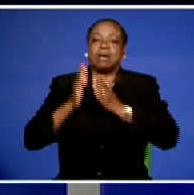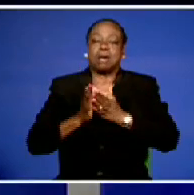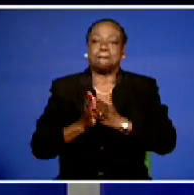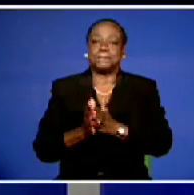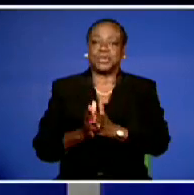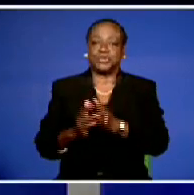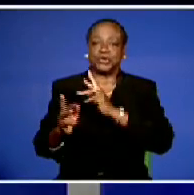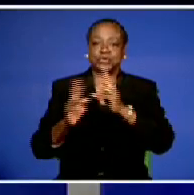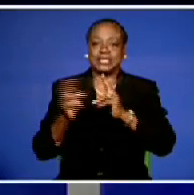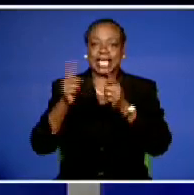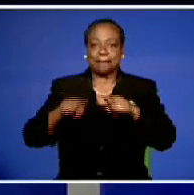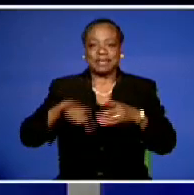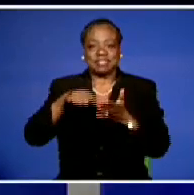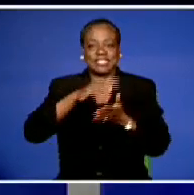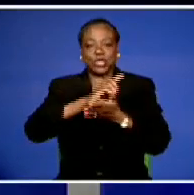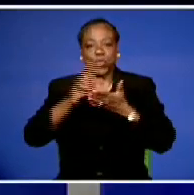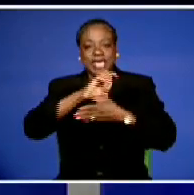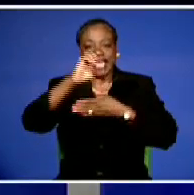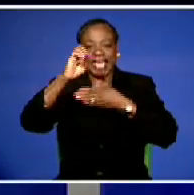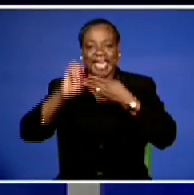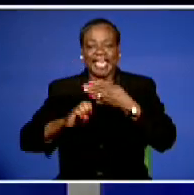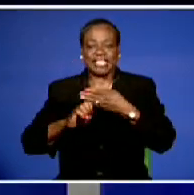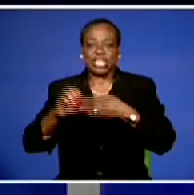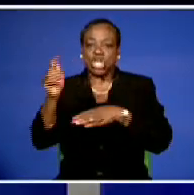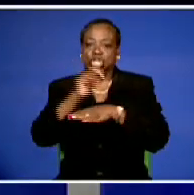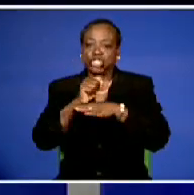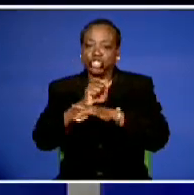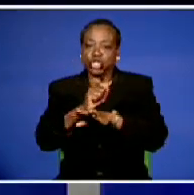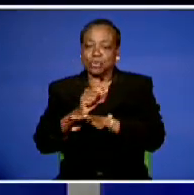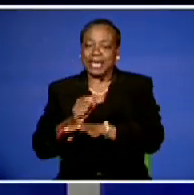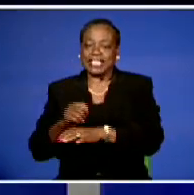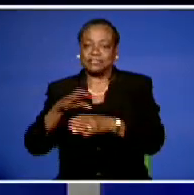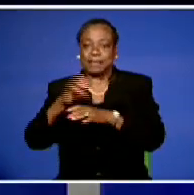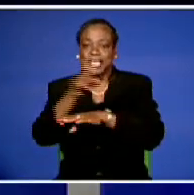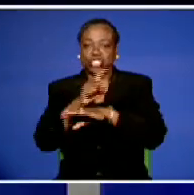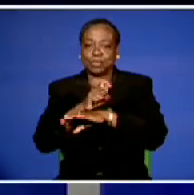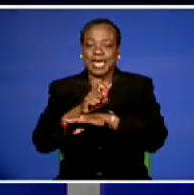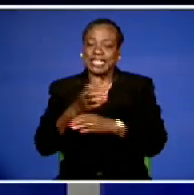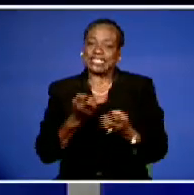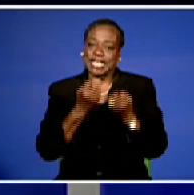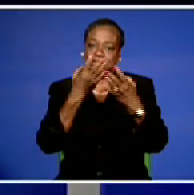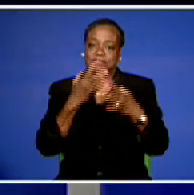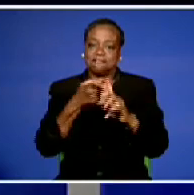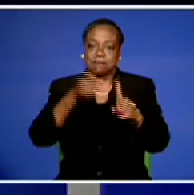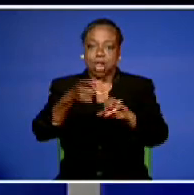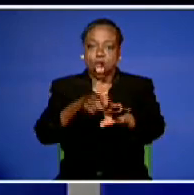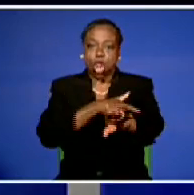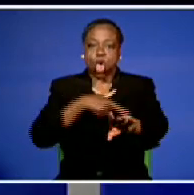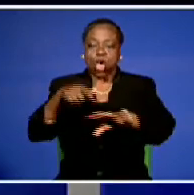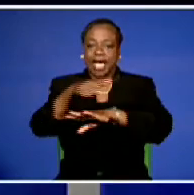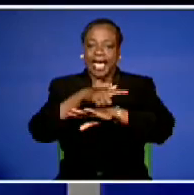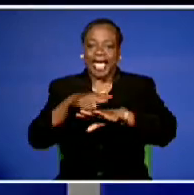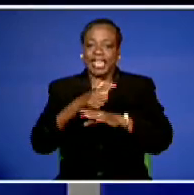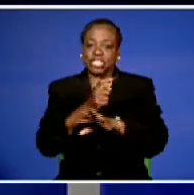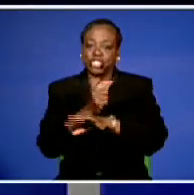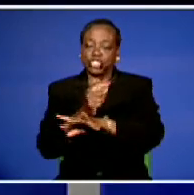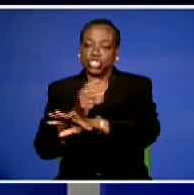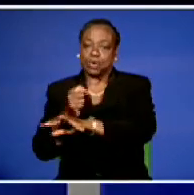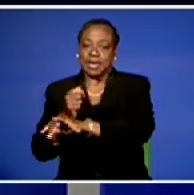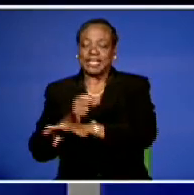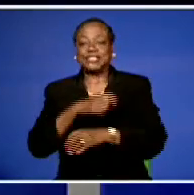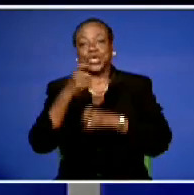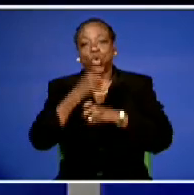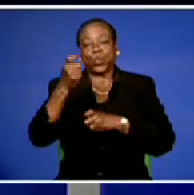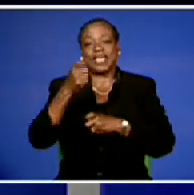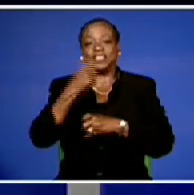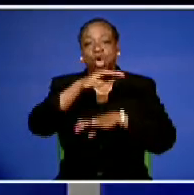weekend. Termite out of Exuma and Sacrifice from Long Island, both ending up with 27 points. But Termite, they would win the